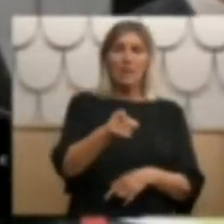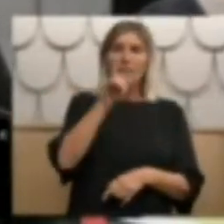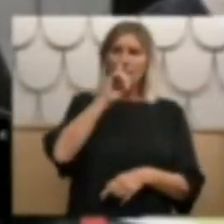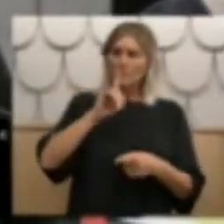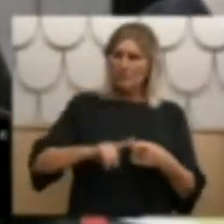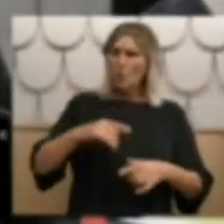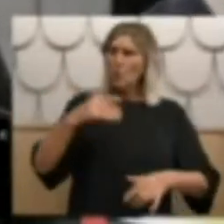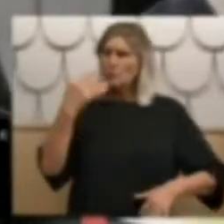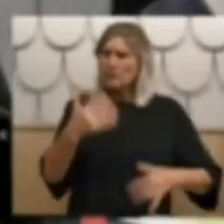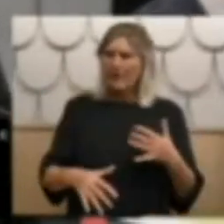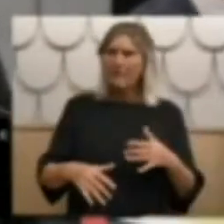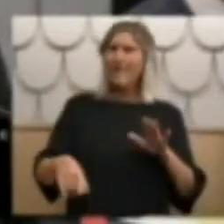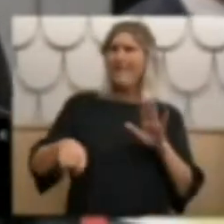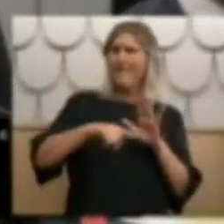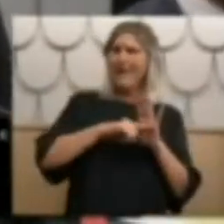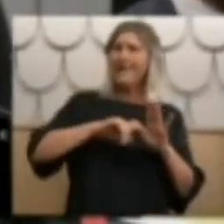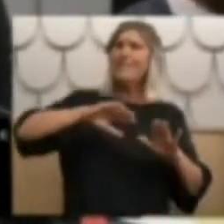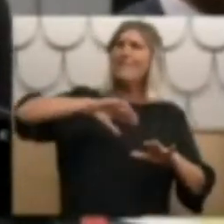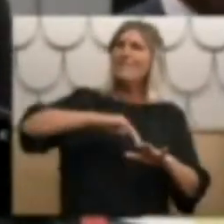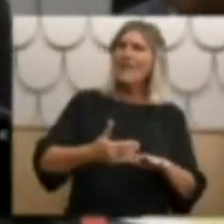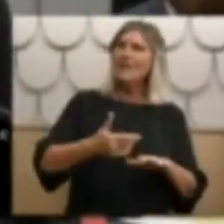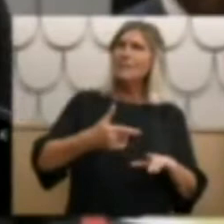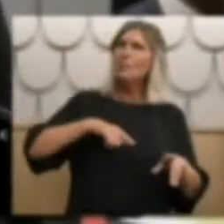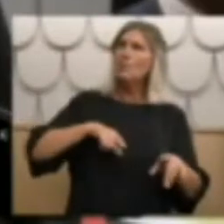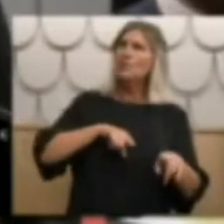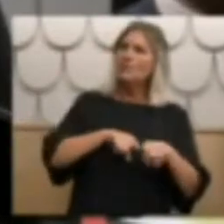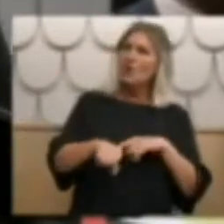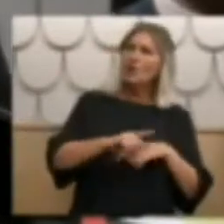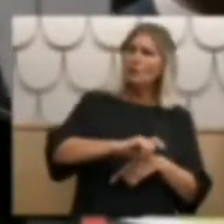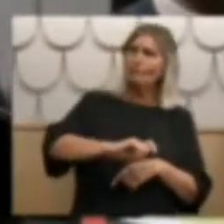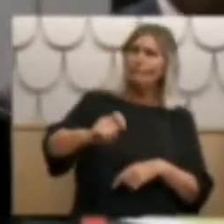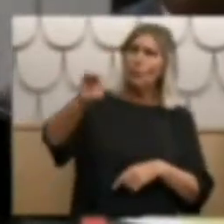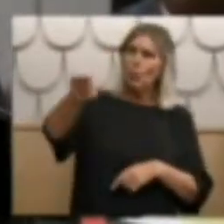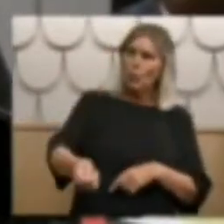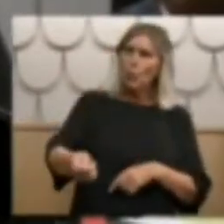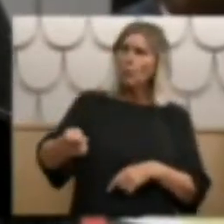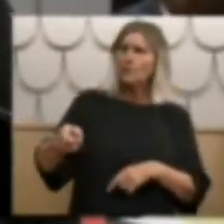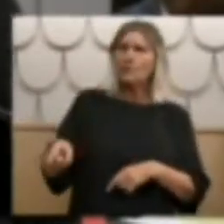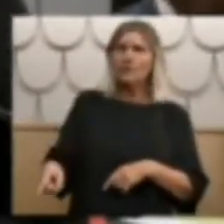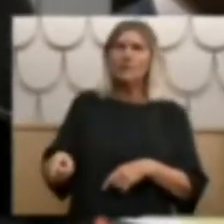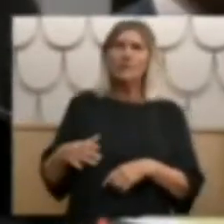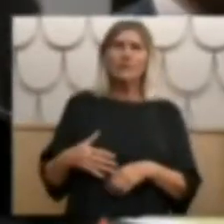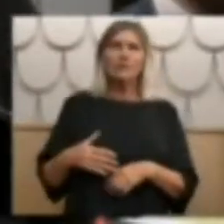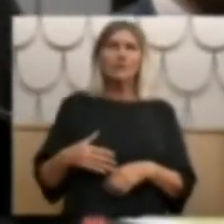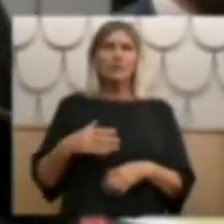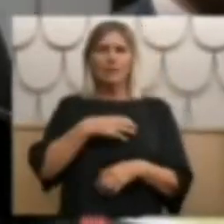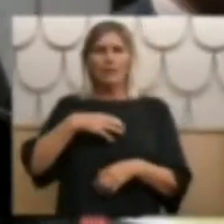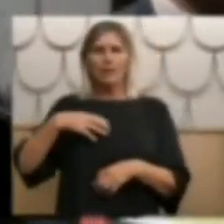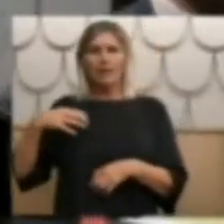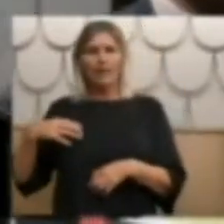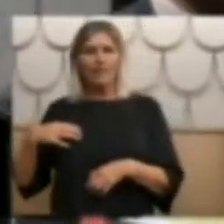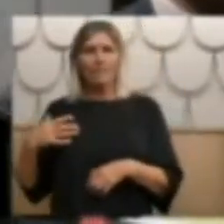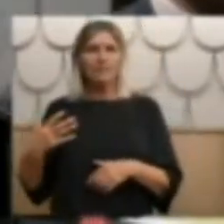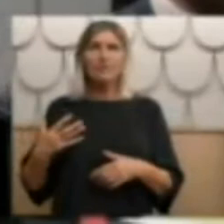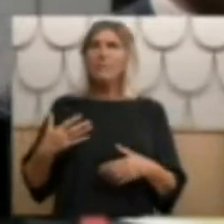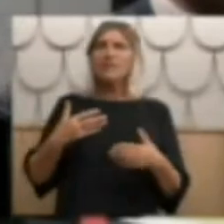huge negative impacts from taking claims against the Crown. And those people who have received the walking boots or whatever else they've